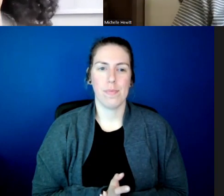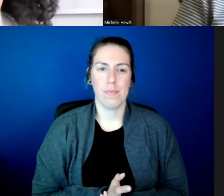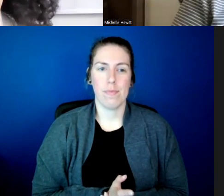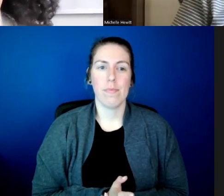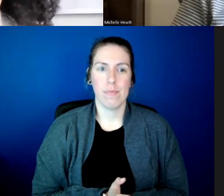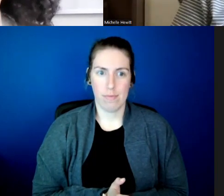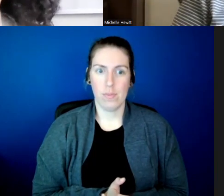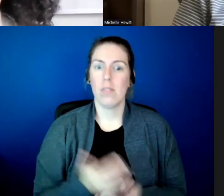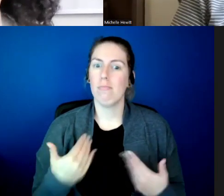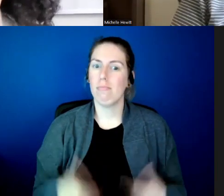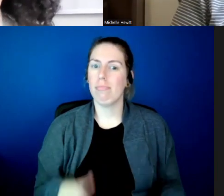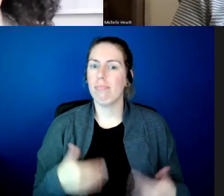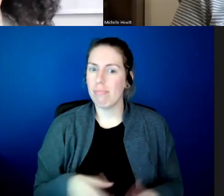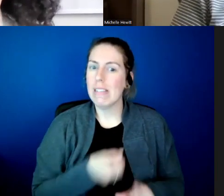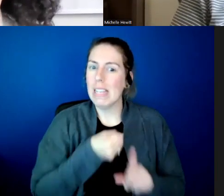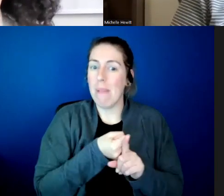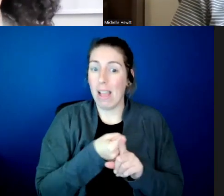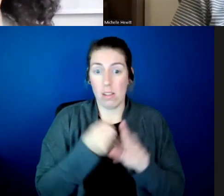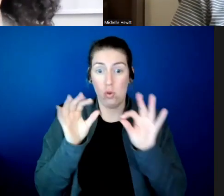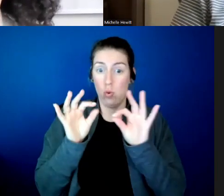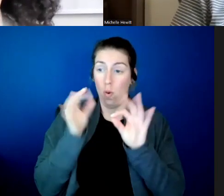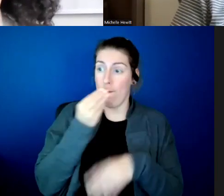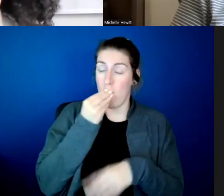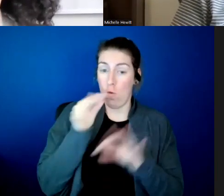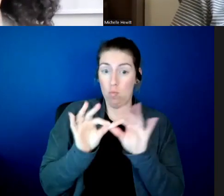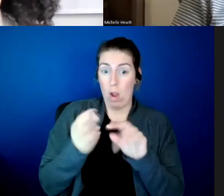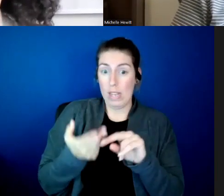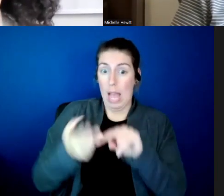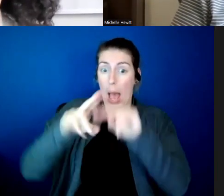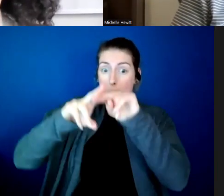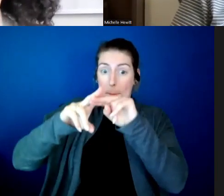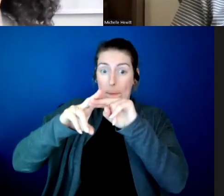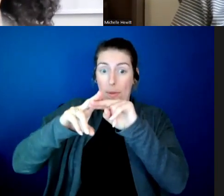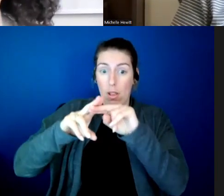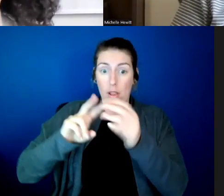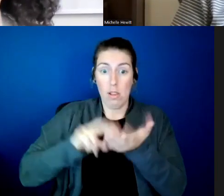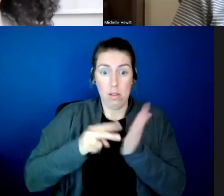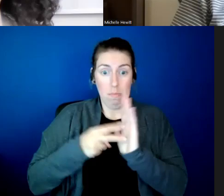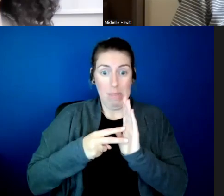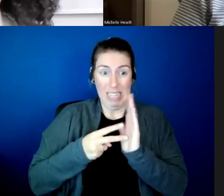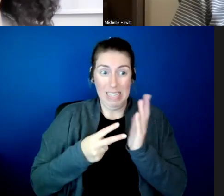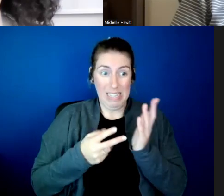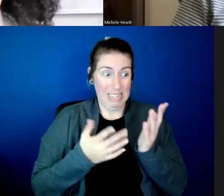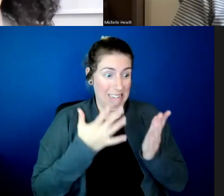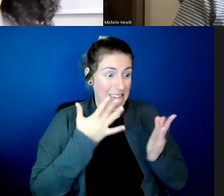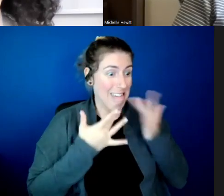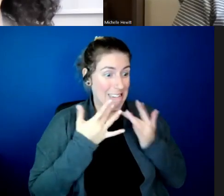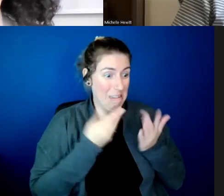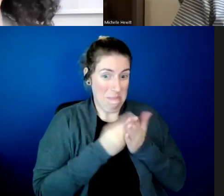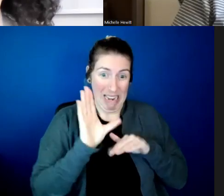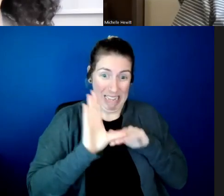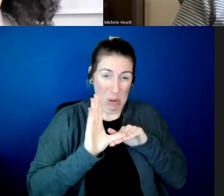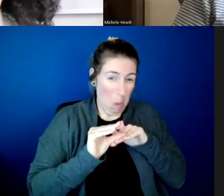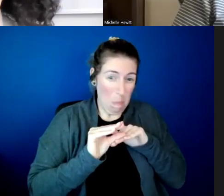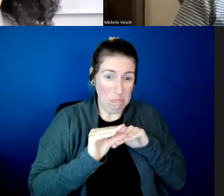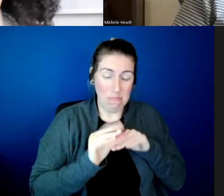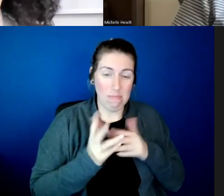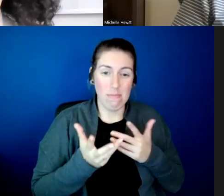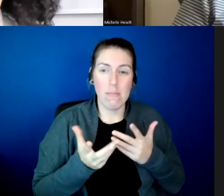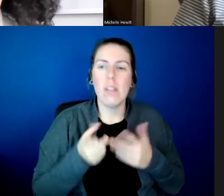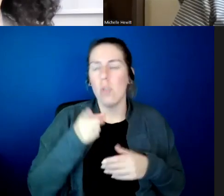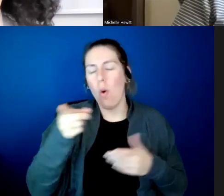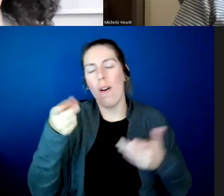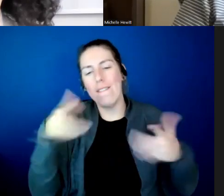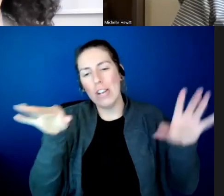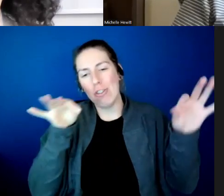the price of food goes up, you know, people's life becomes even more squeezed. So no, I think